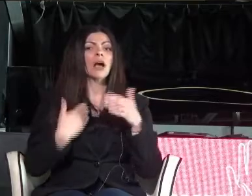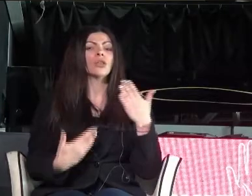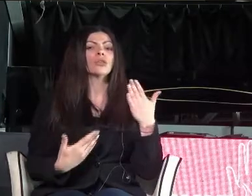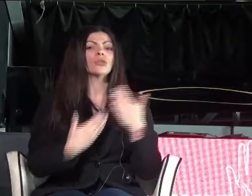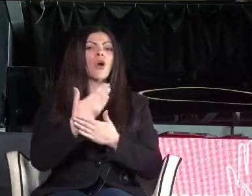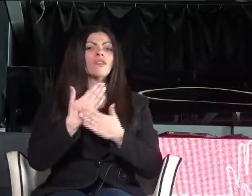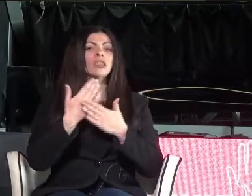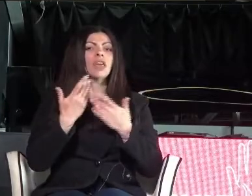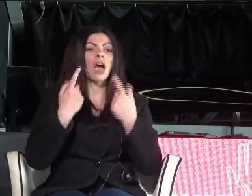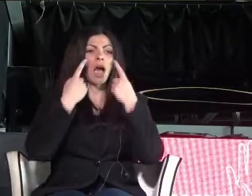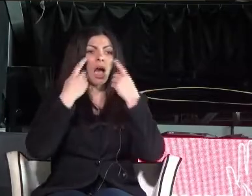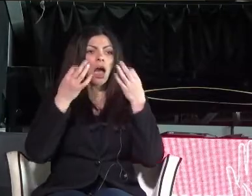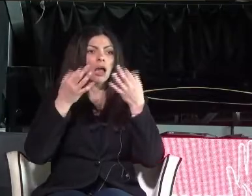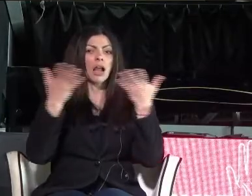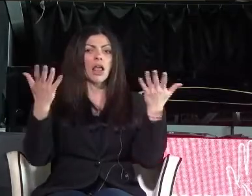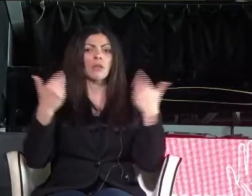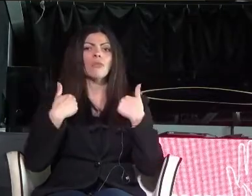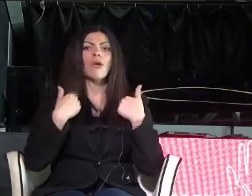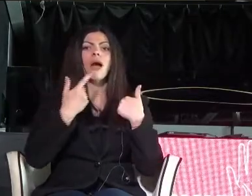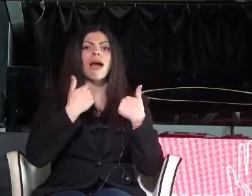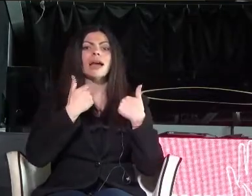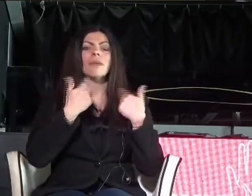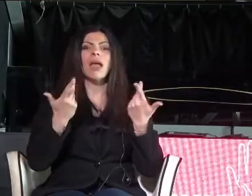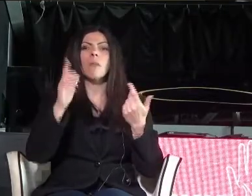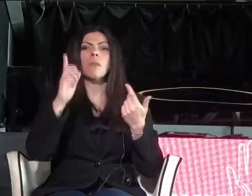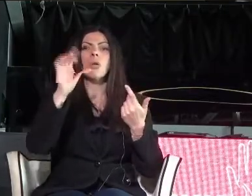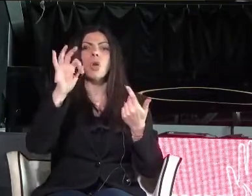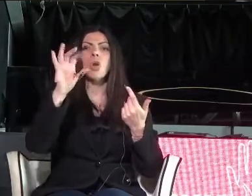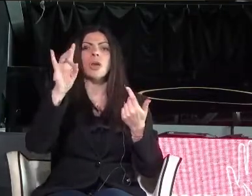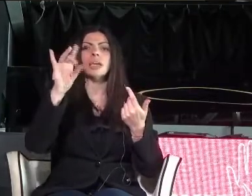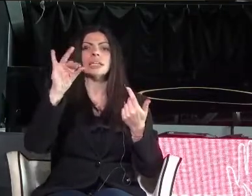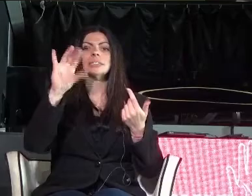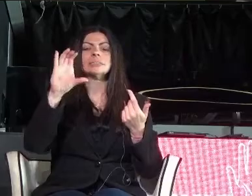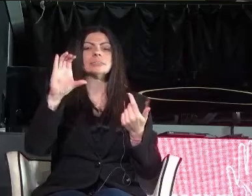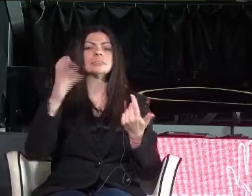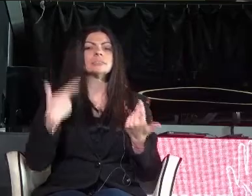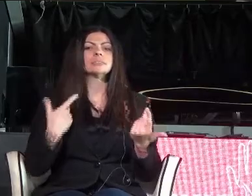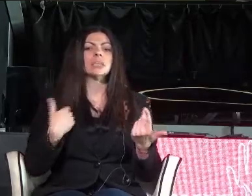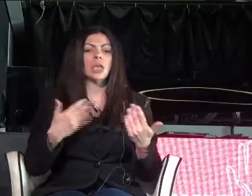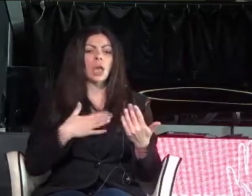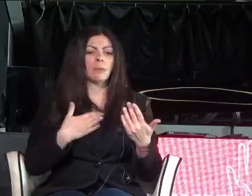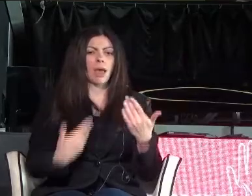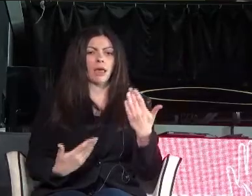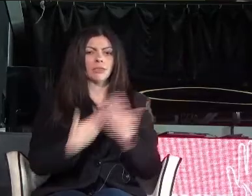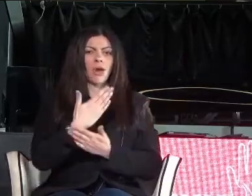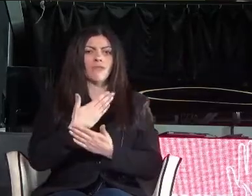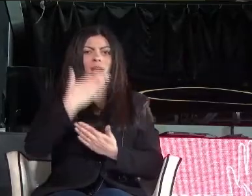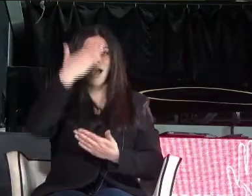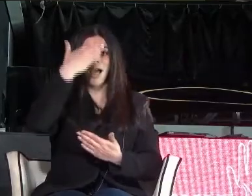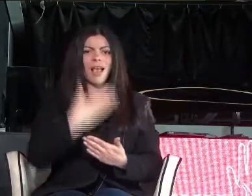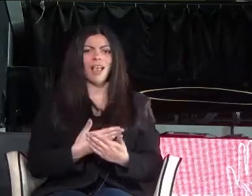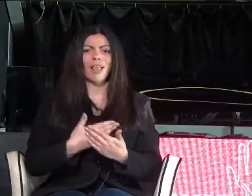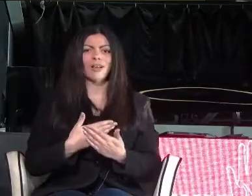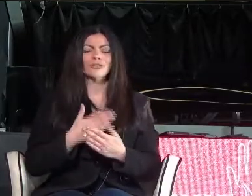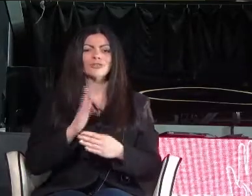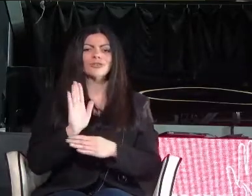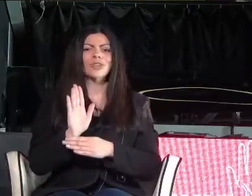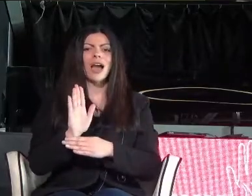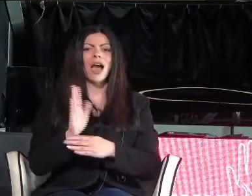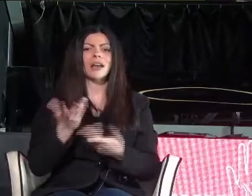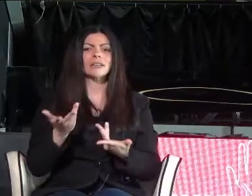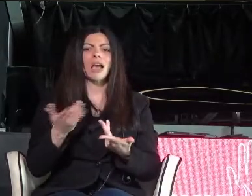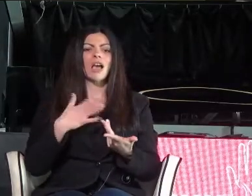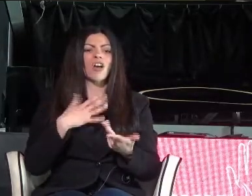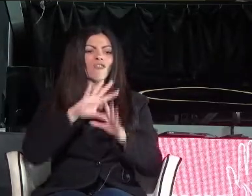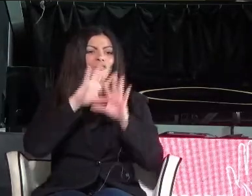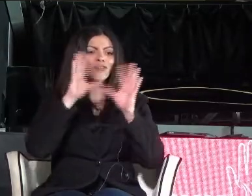for us now. They defined our mother tongue, our religion, and our names. They put the ones that